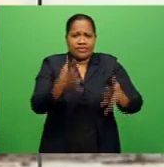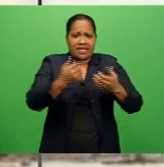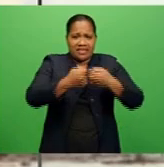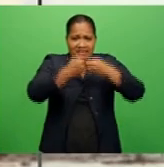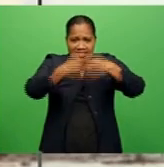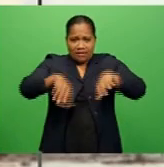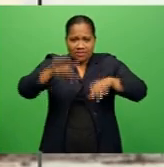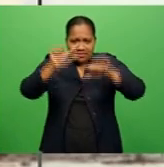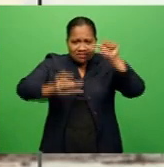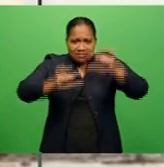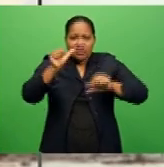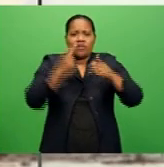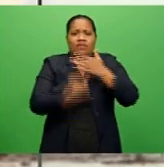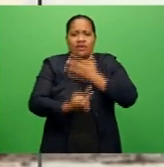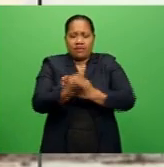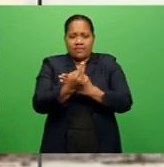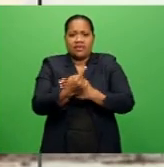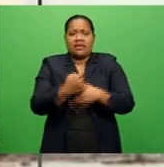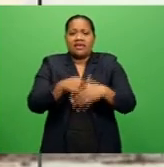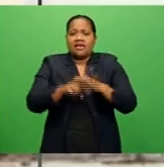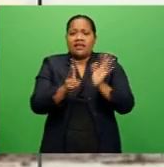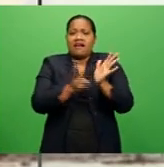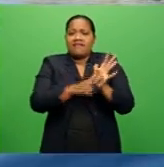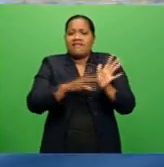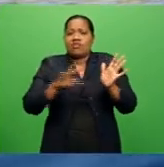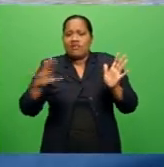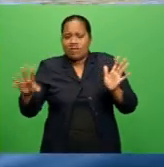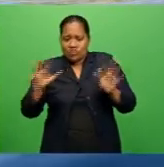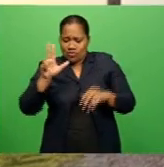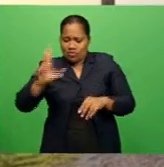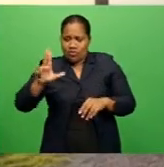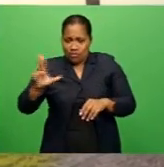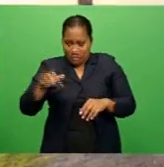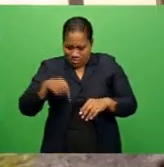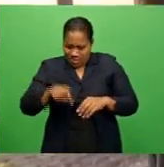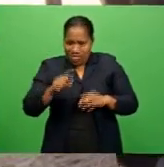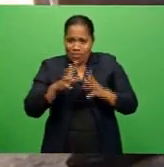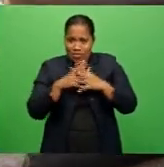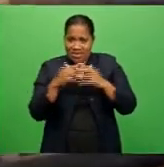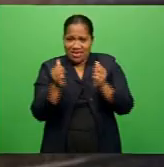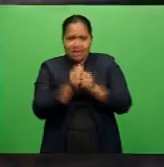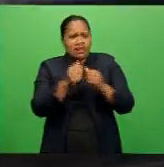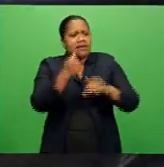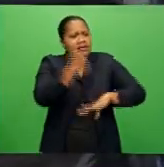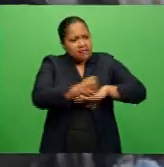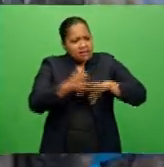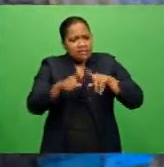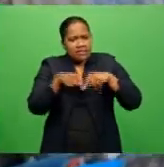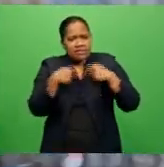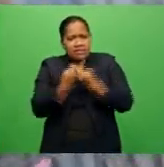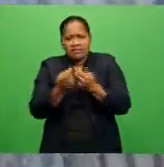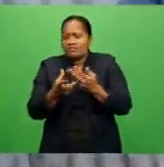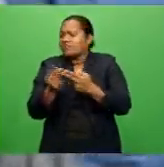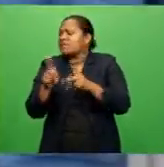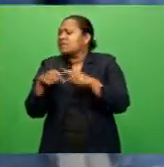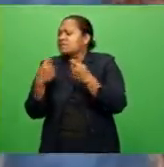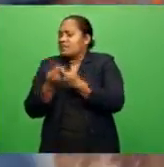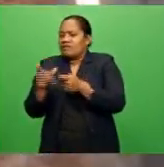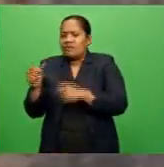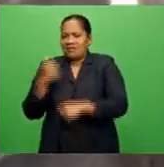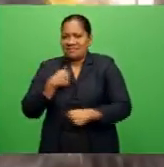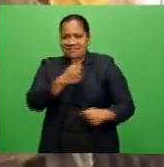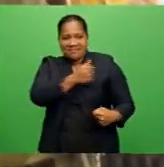assessments were conducted in Vanuatu, Laos this weekend. Government teams, together with teams from the Fiji military